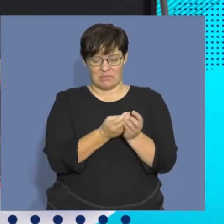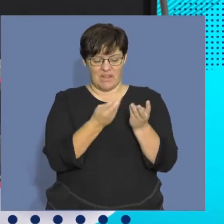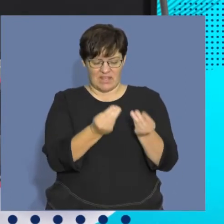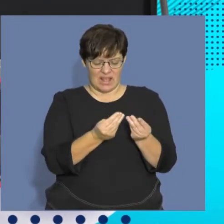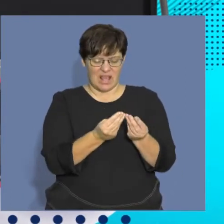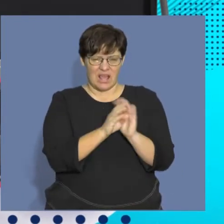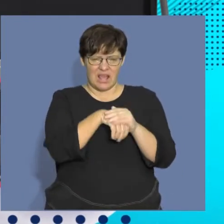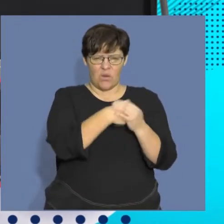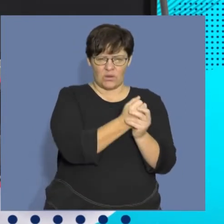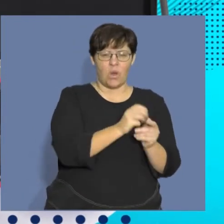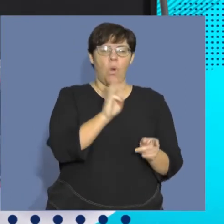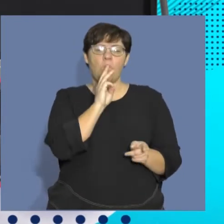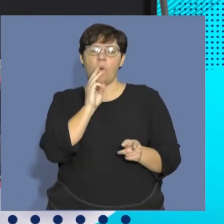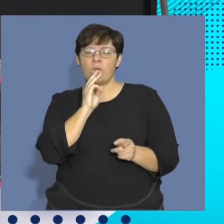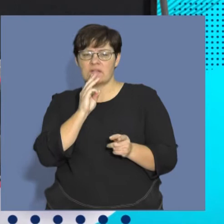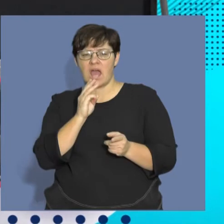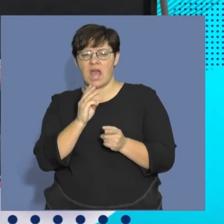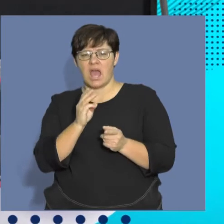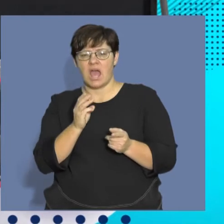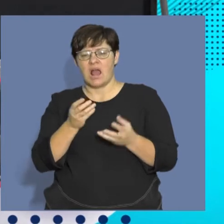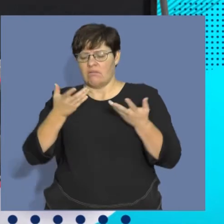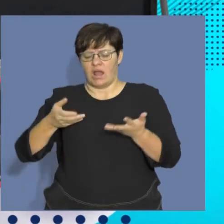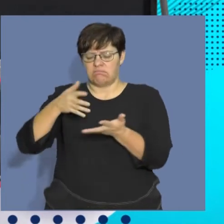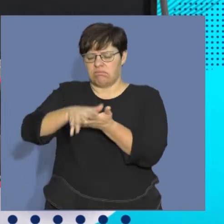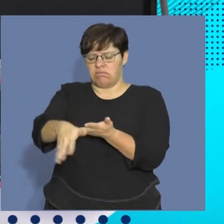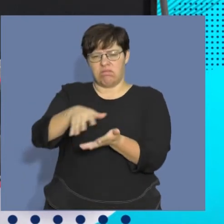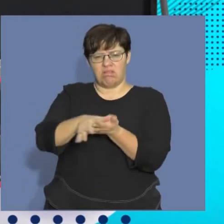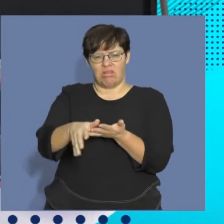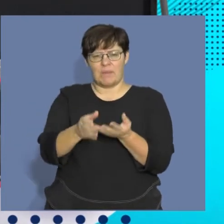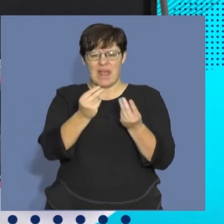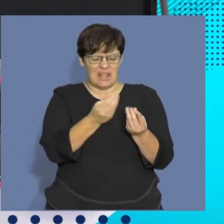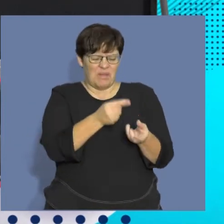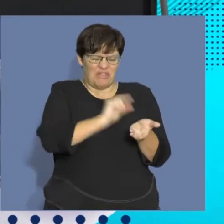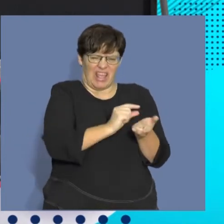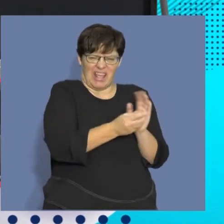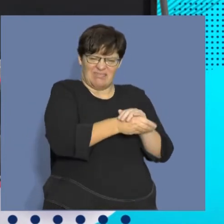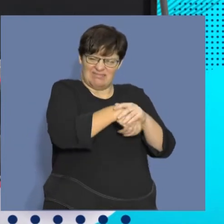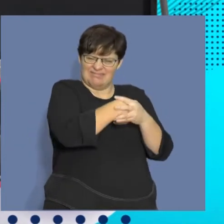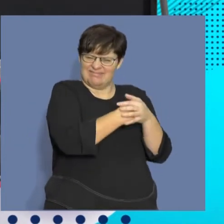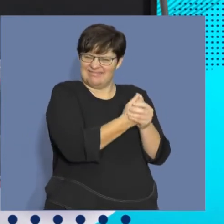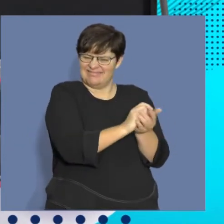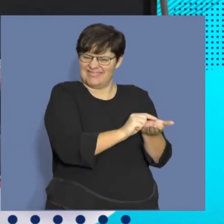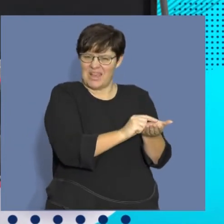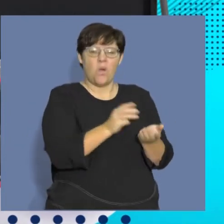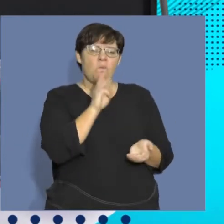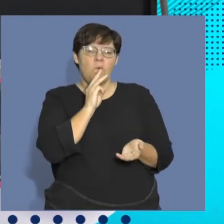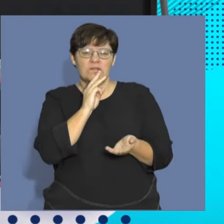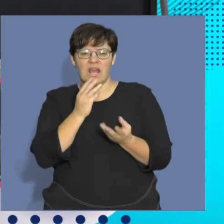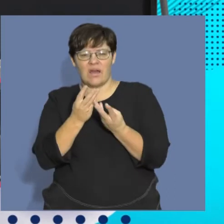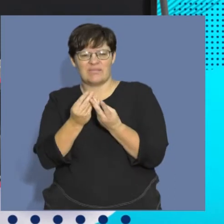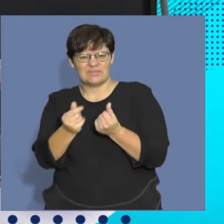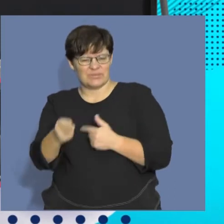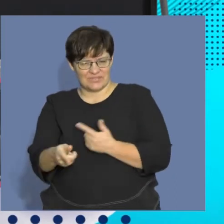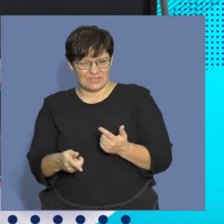is denser than water, you get the idea that hand cream is thicker than